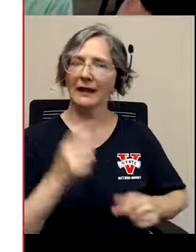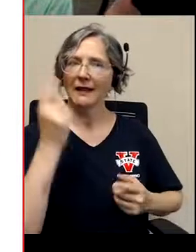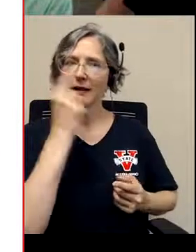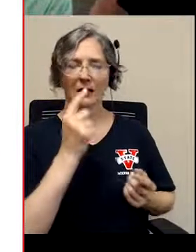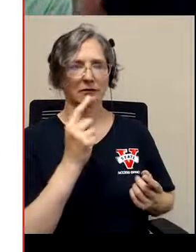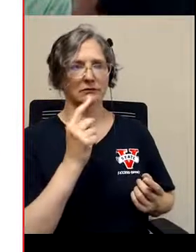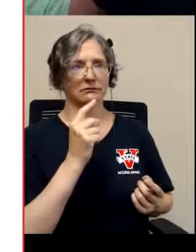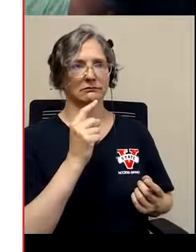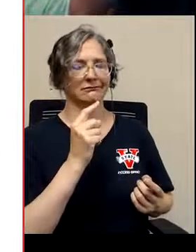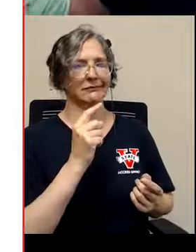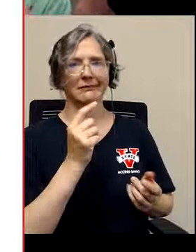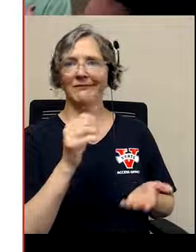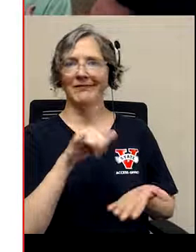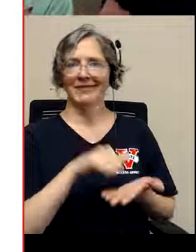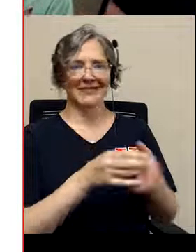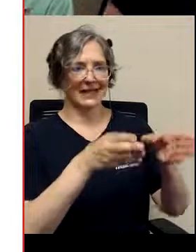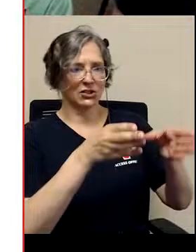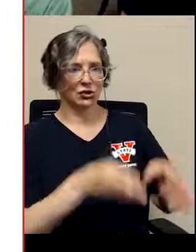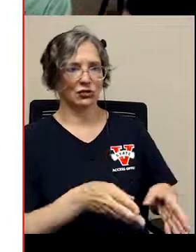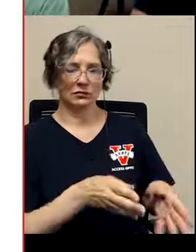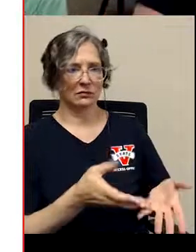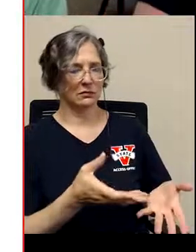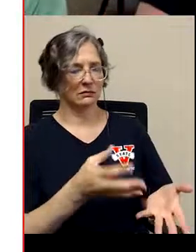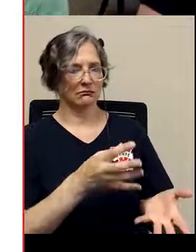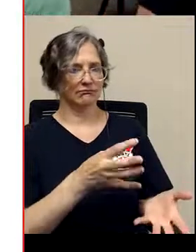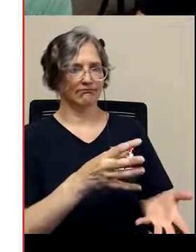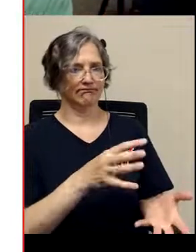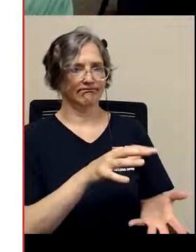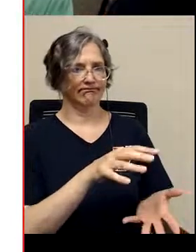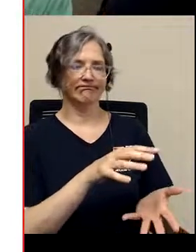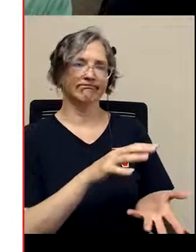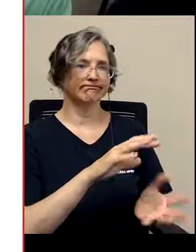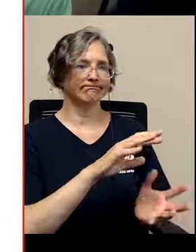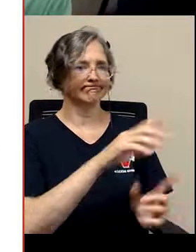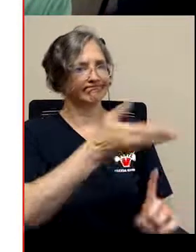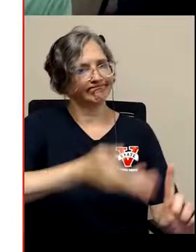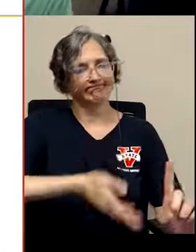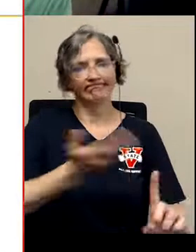what the student is bringing when they come into our classrooms.